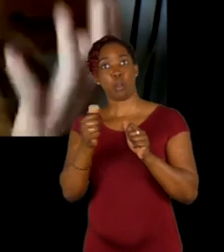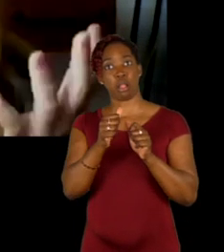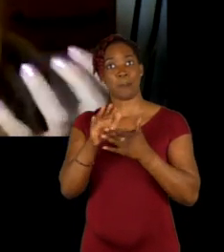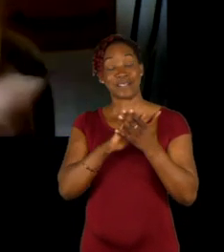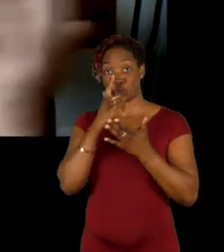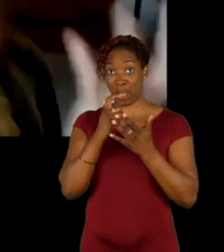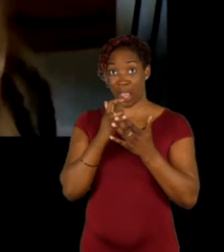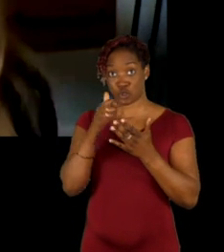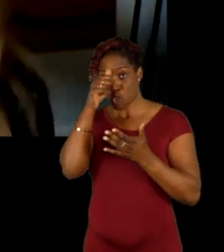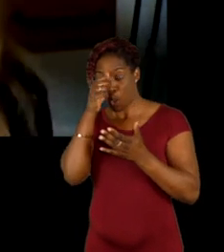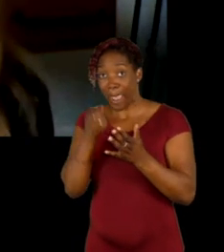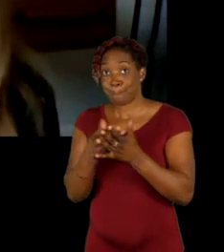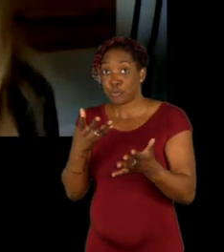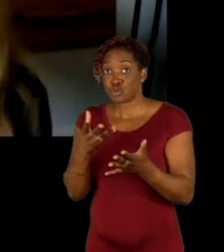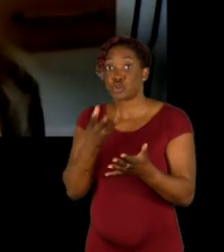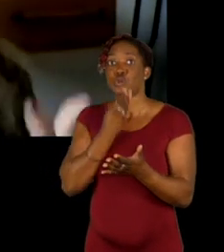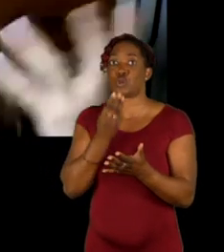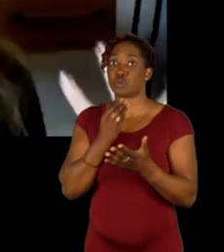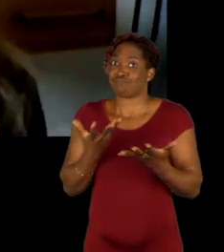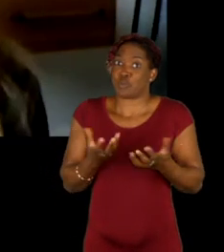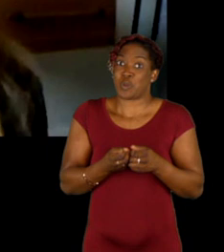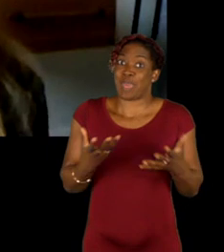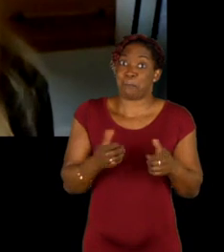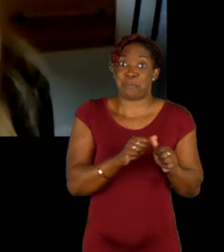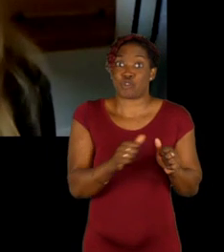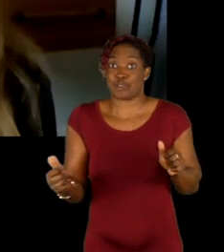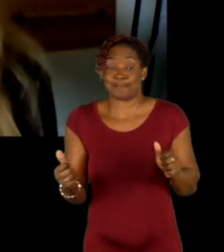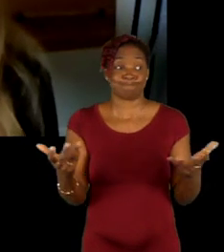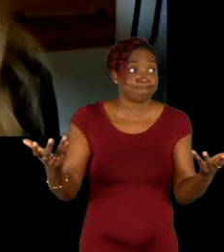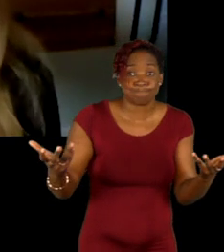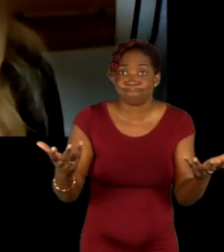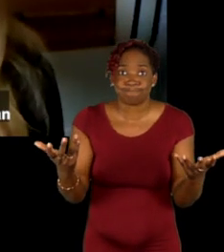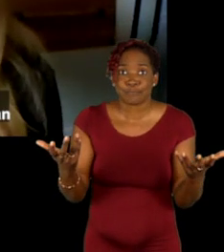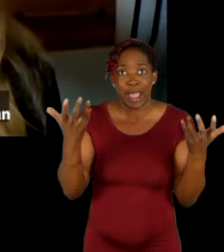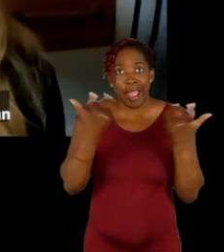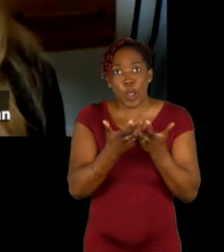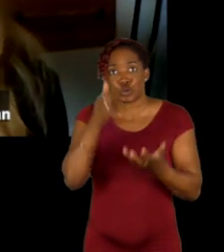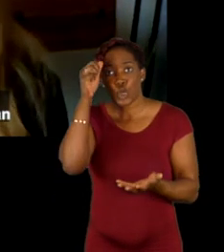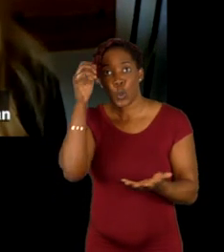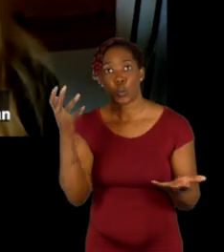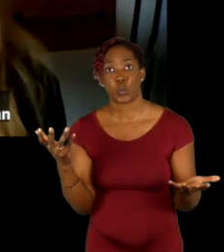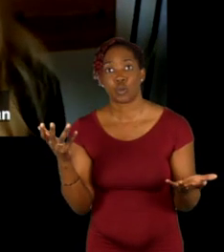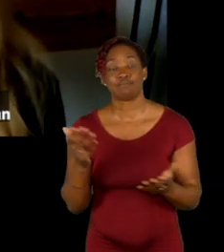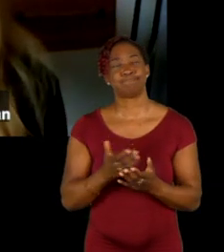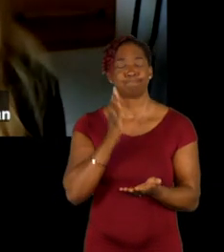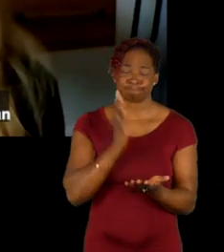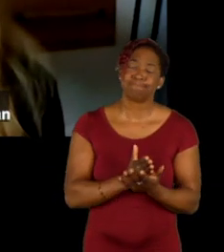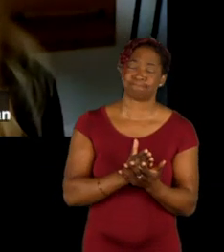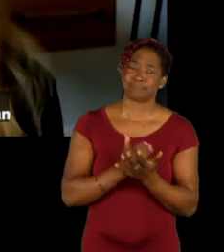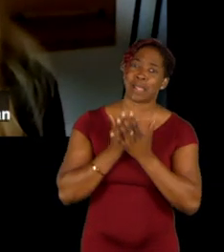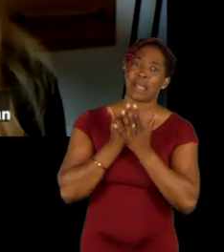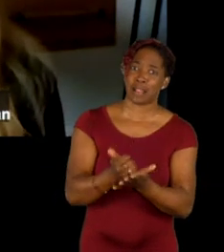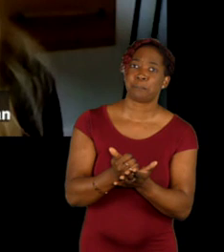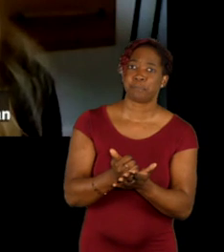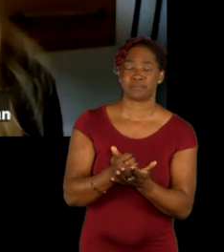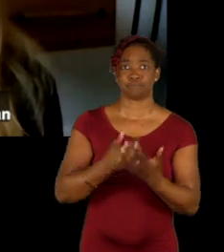Without measuring, we can't manage. That's the saying, right, in business speak. But it really does help